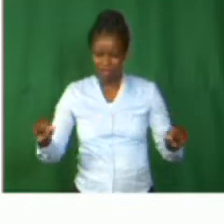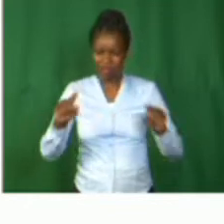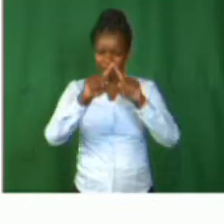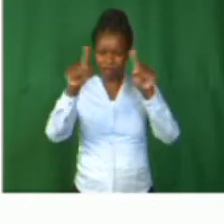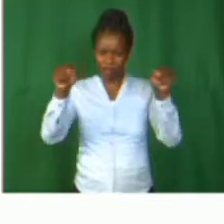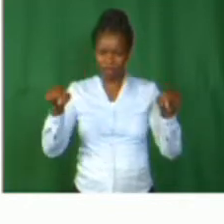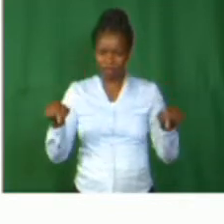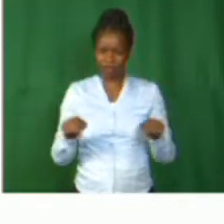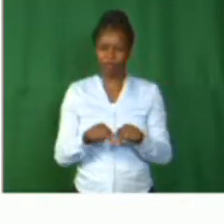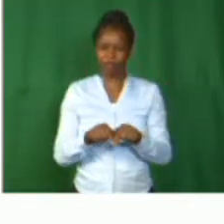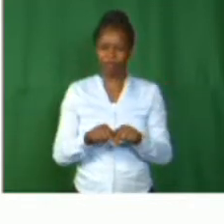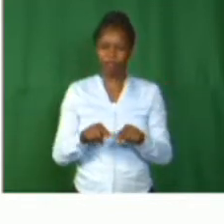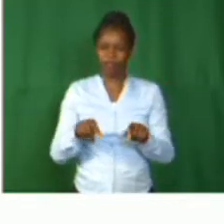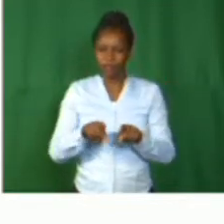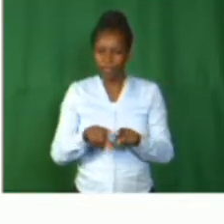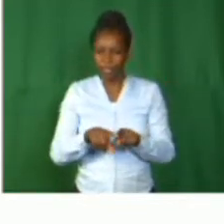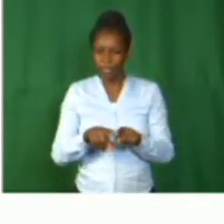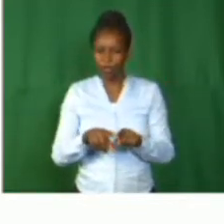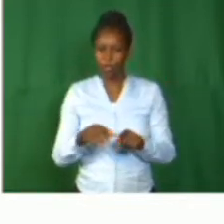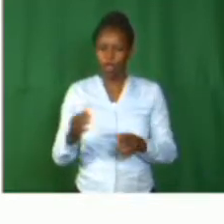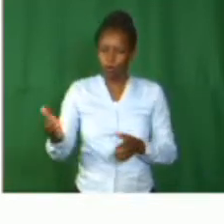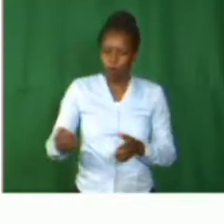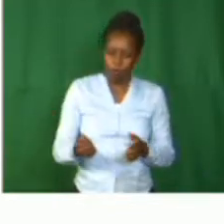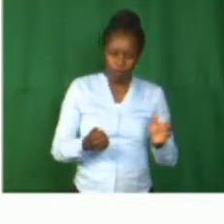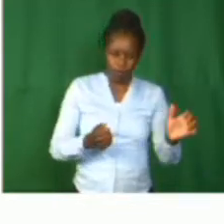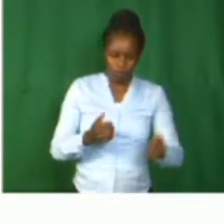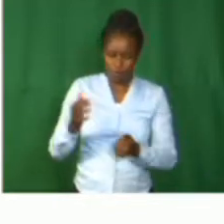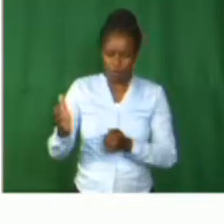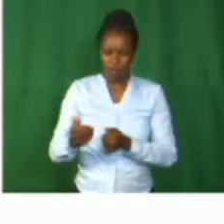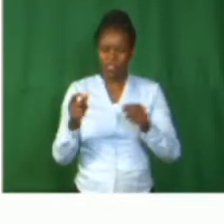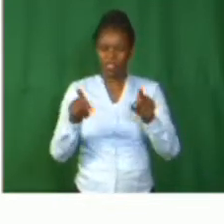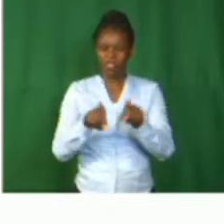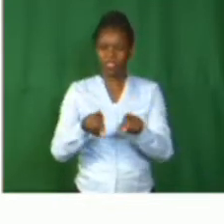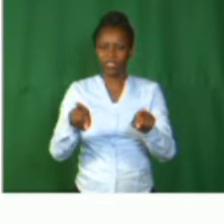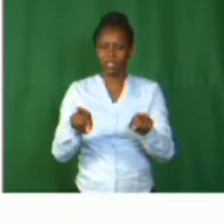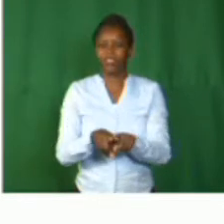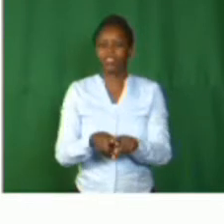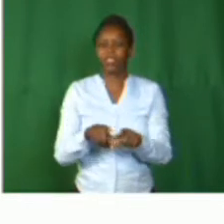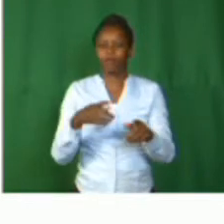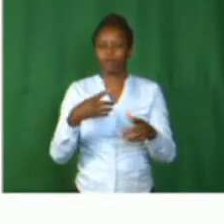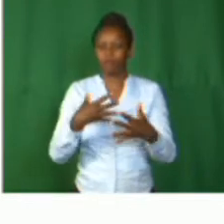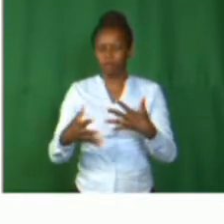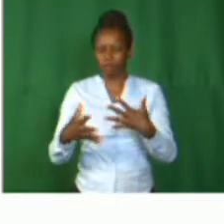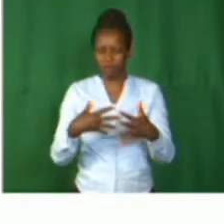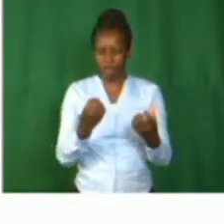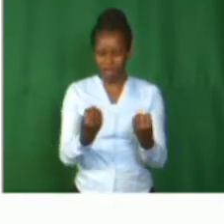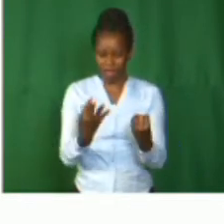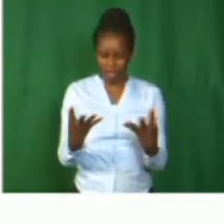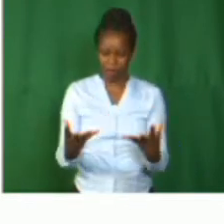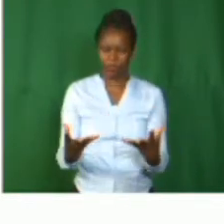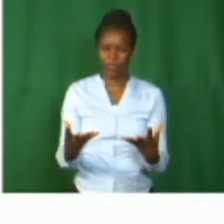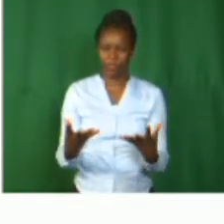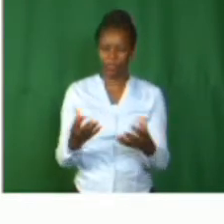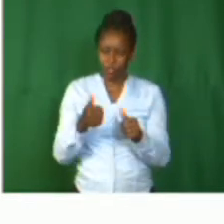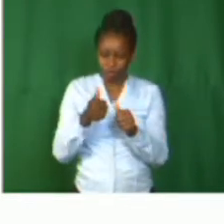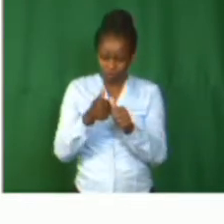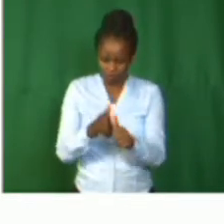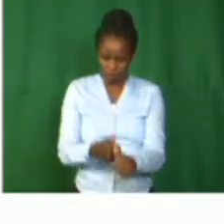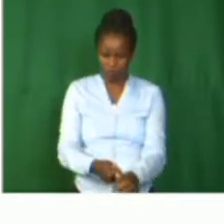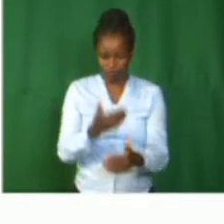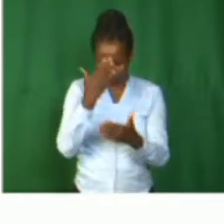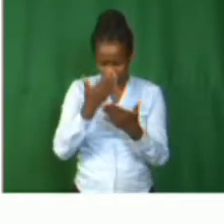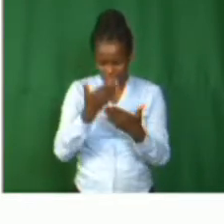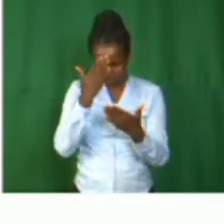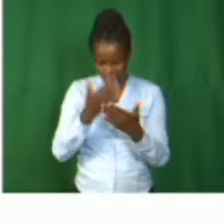graphs, and also, of course, collecting like terms, because these are the things that they will need now to know for them to follow the lesson very well.